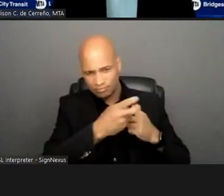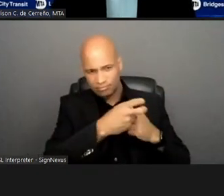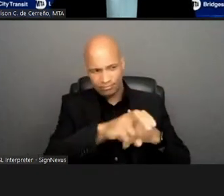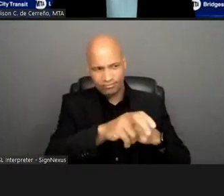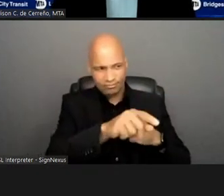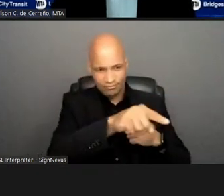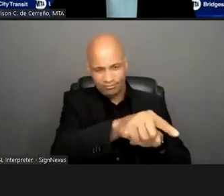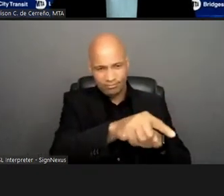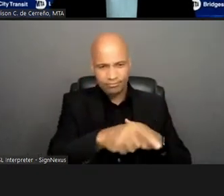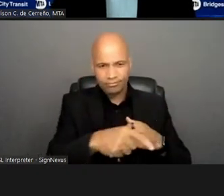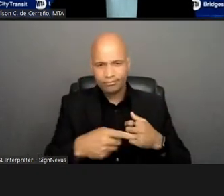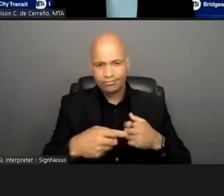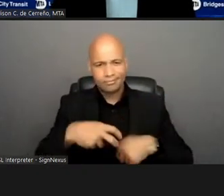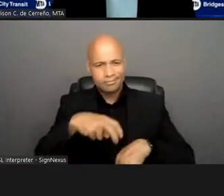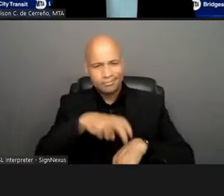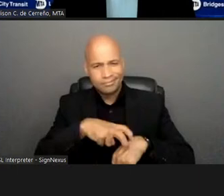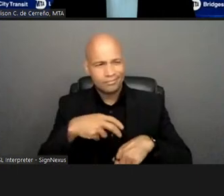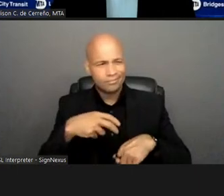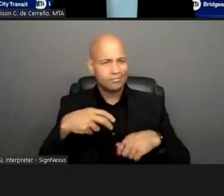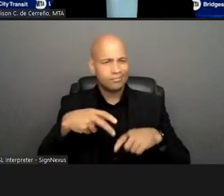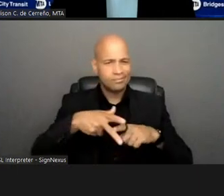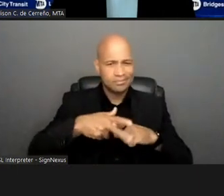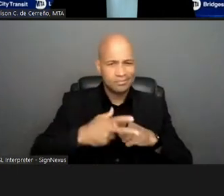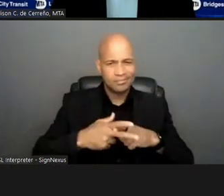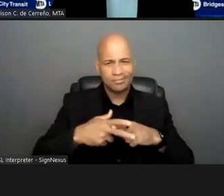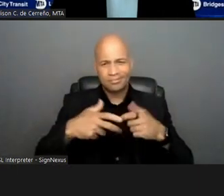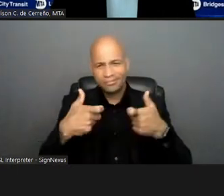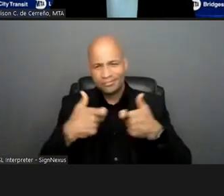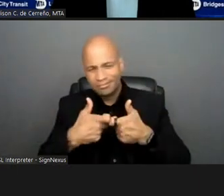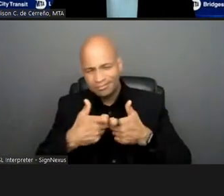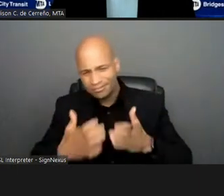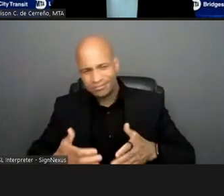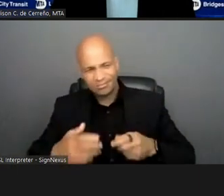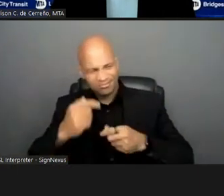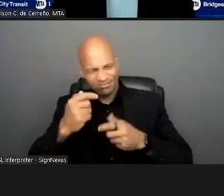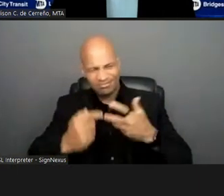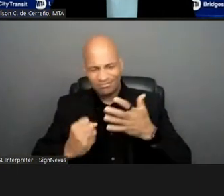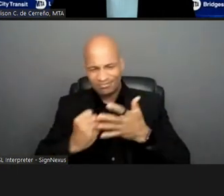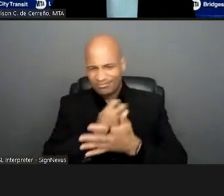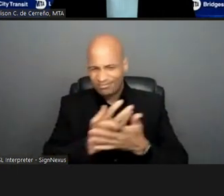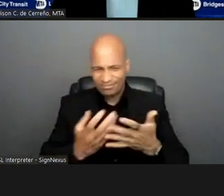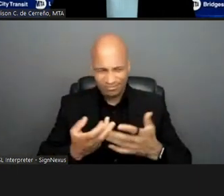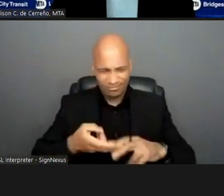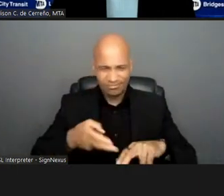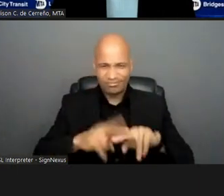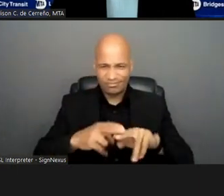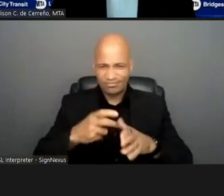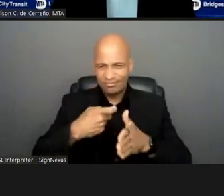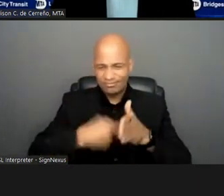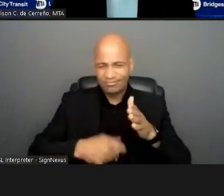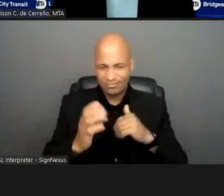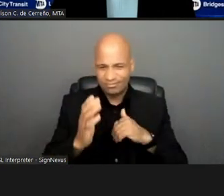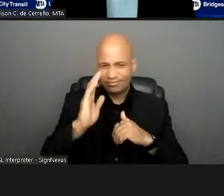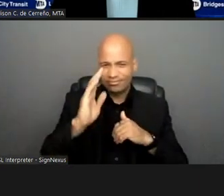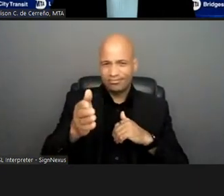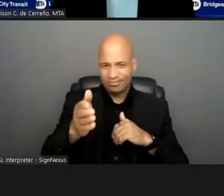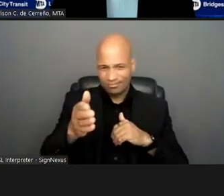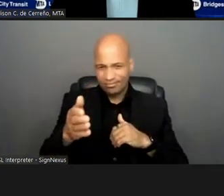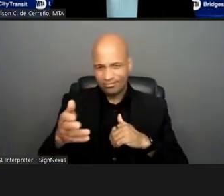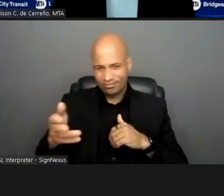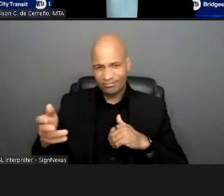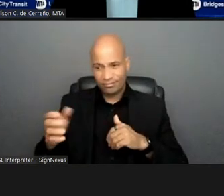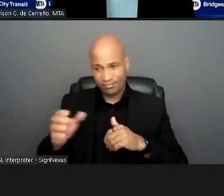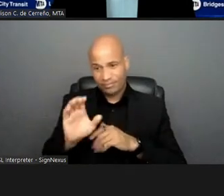potatoes and lumber to the plumber and electricity everything will help us more that stores and service Personnel pass on the course to the end user